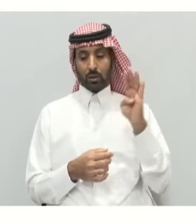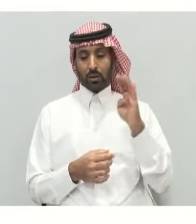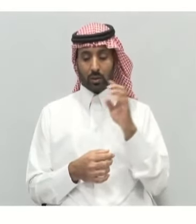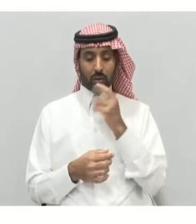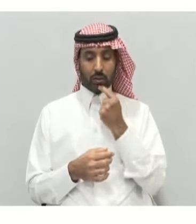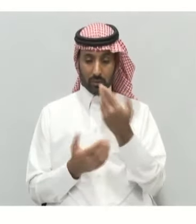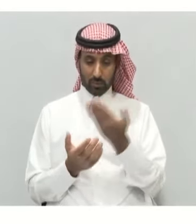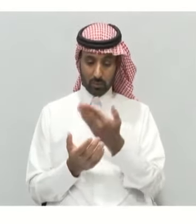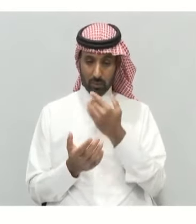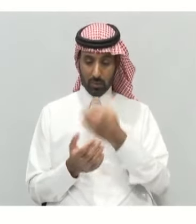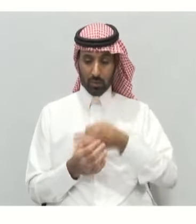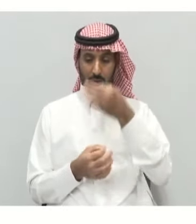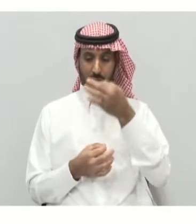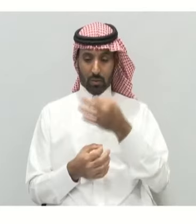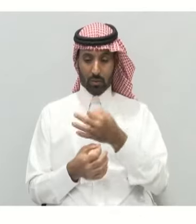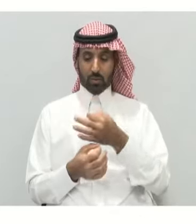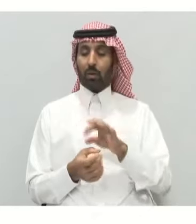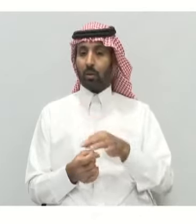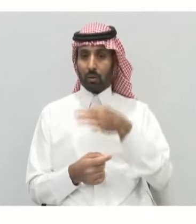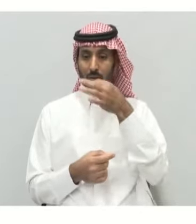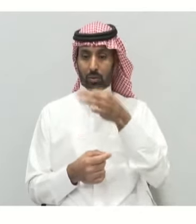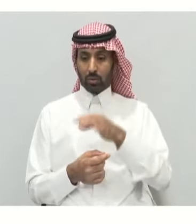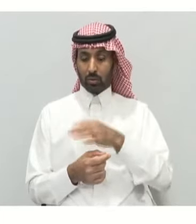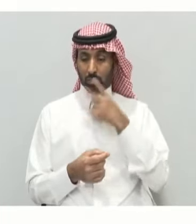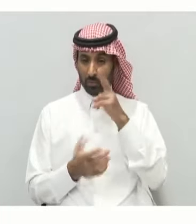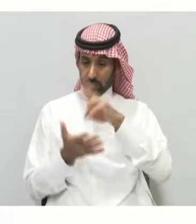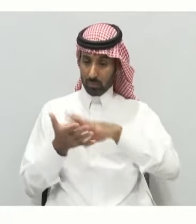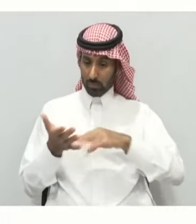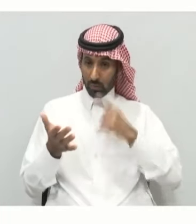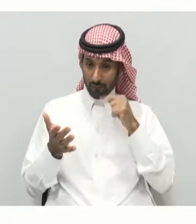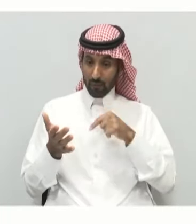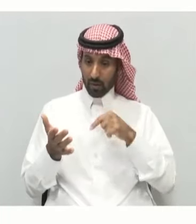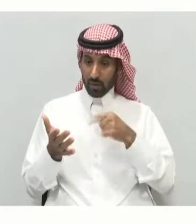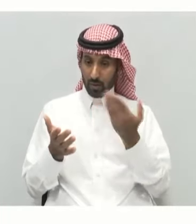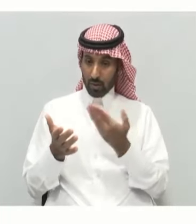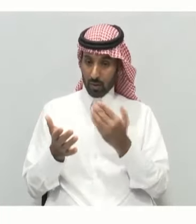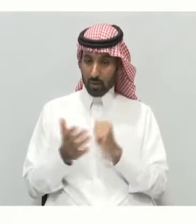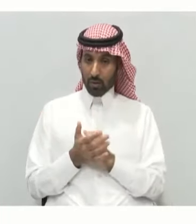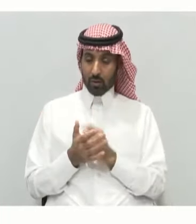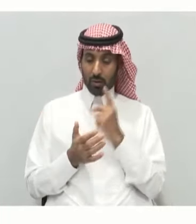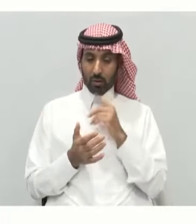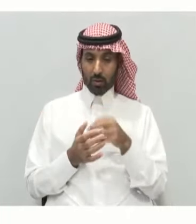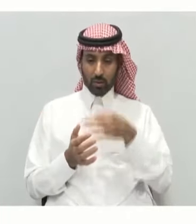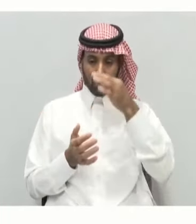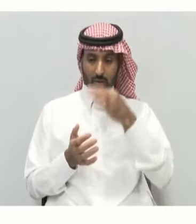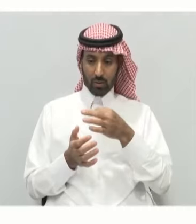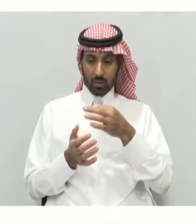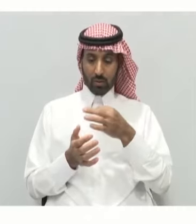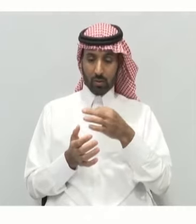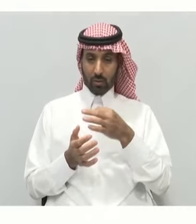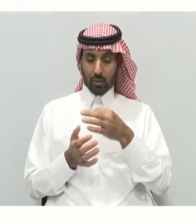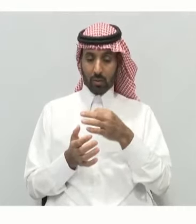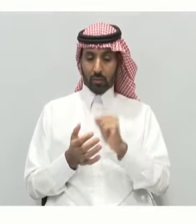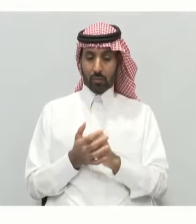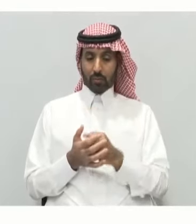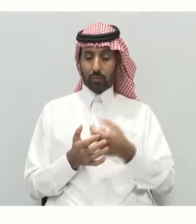Sunday? So we'll go back. We'll see the Sunday table. Okay. And with the French class or